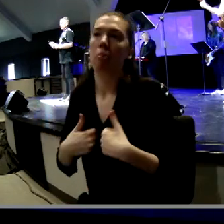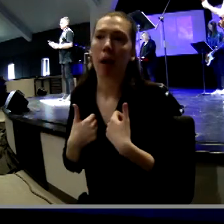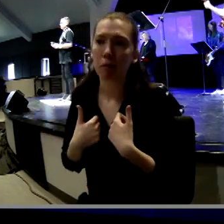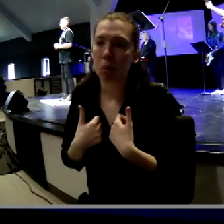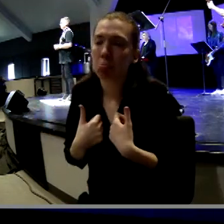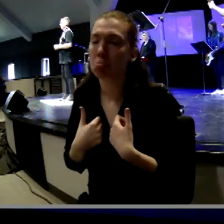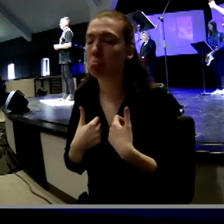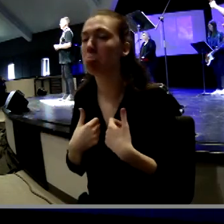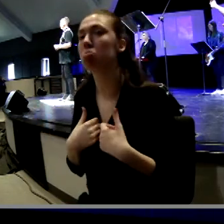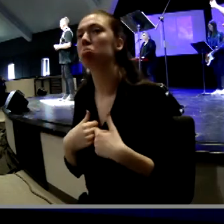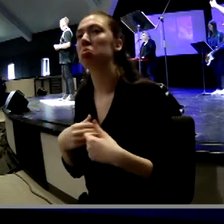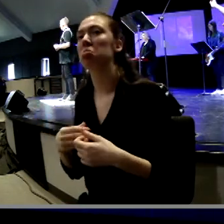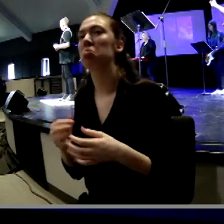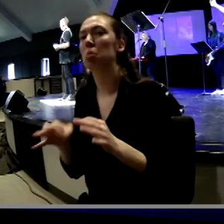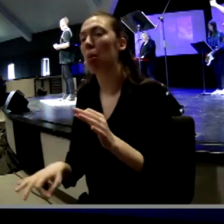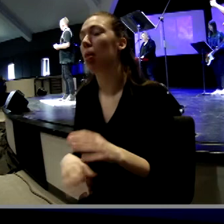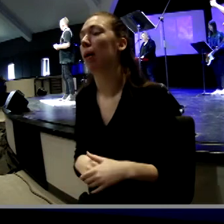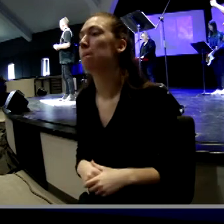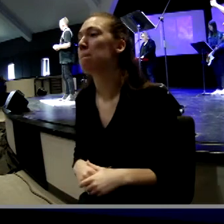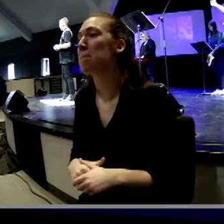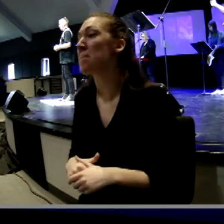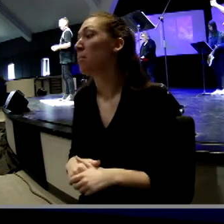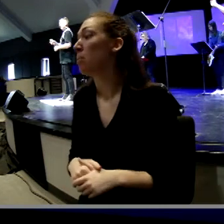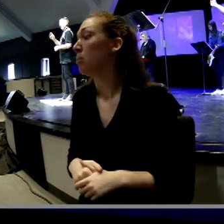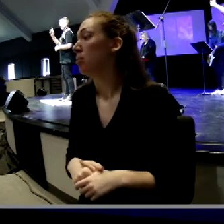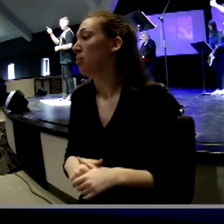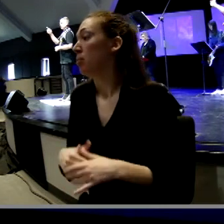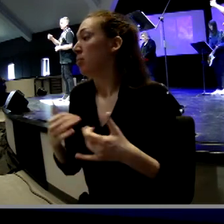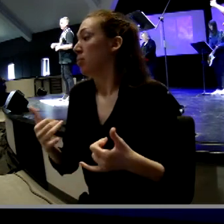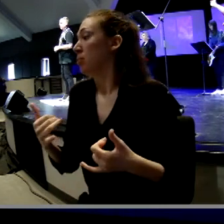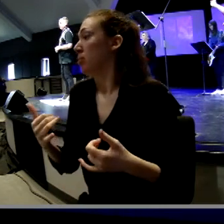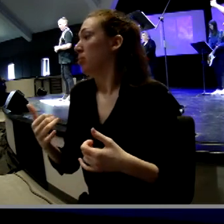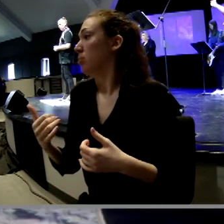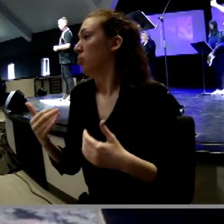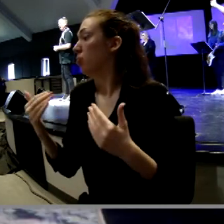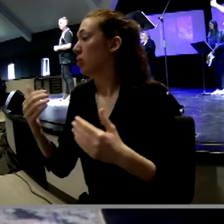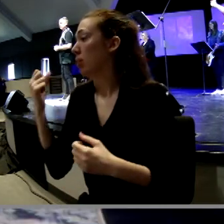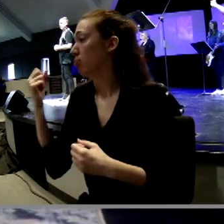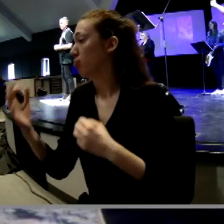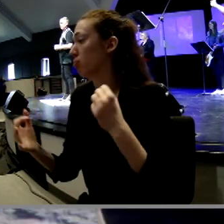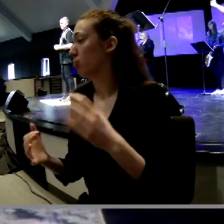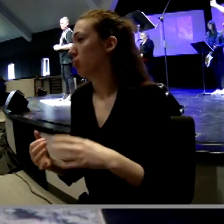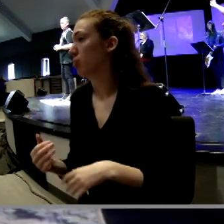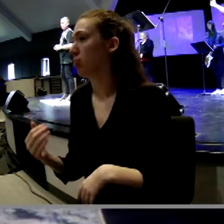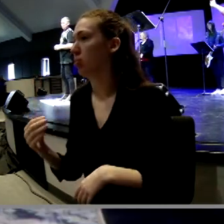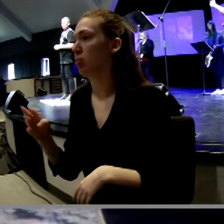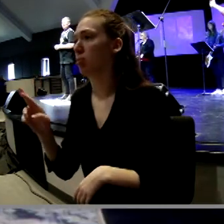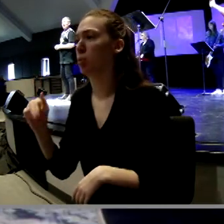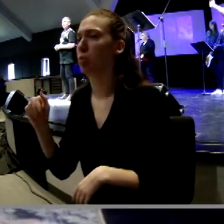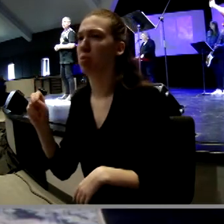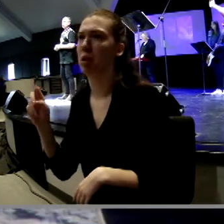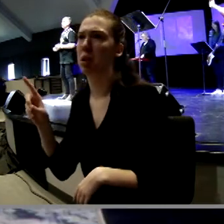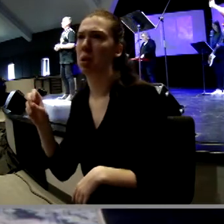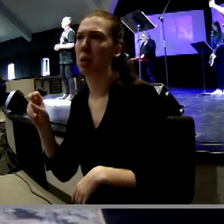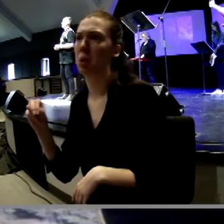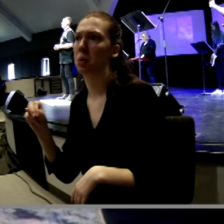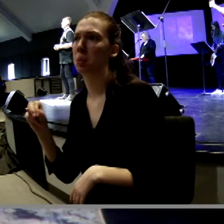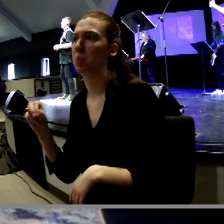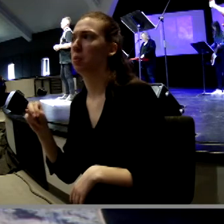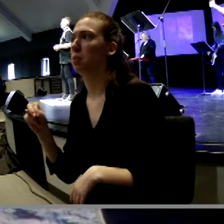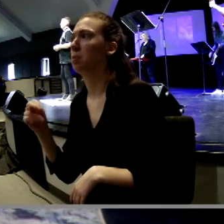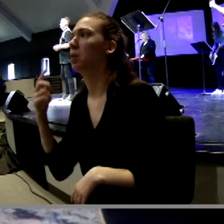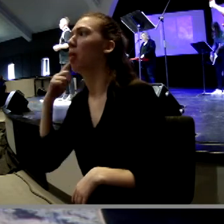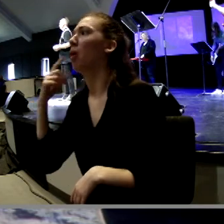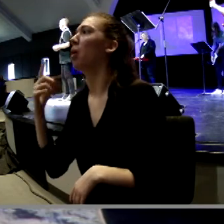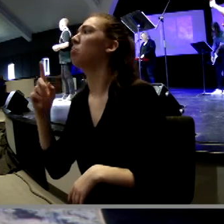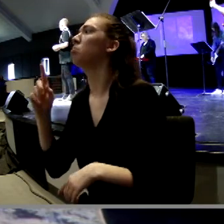Just sing this chorus. And Brian, I know you're here, and I think he went out to change. When he comes back, just flag me down. Please don't